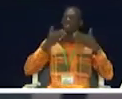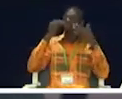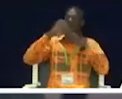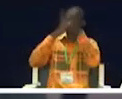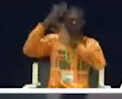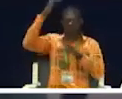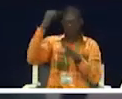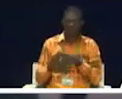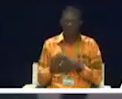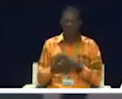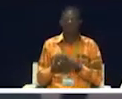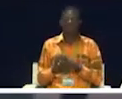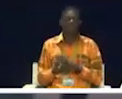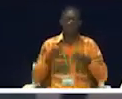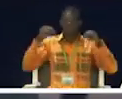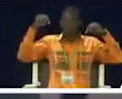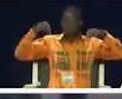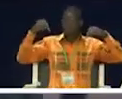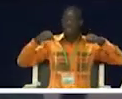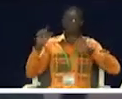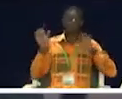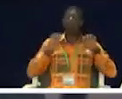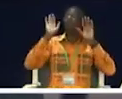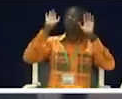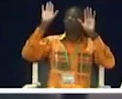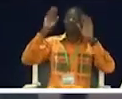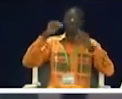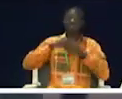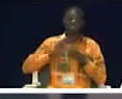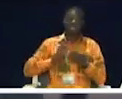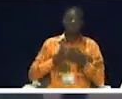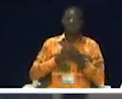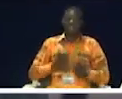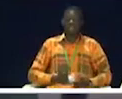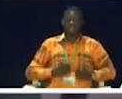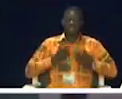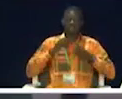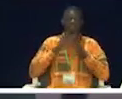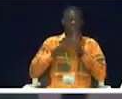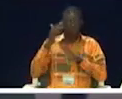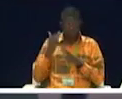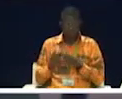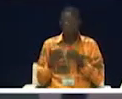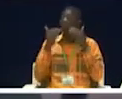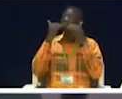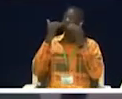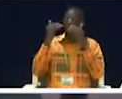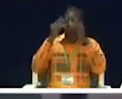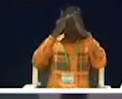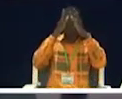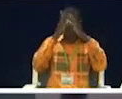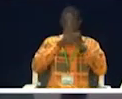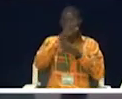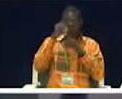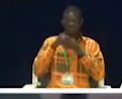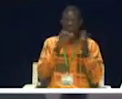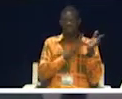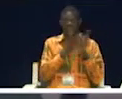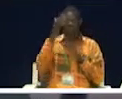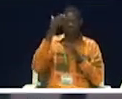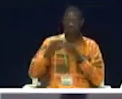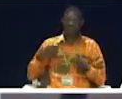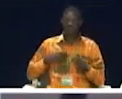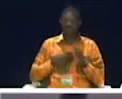name. Today, do your wonders in our midst. Thank you, Father. In Jesus' name you are